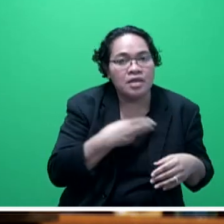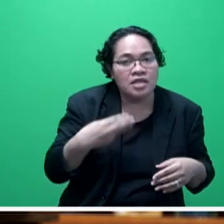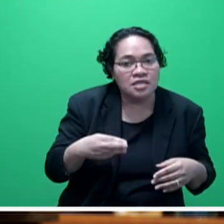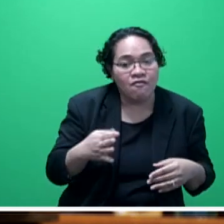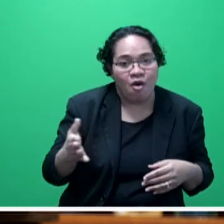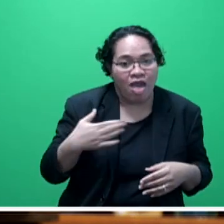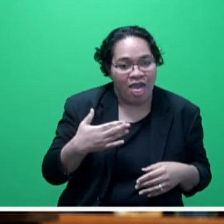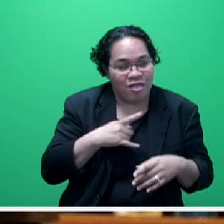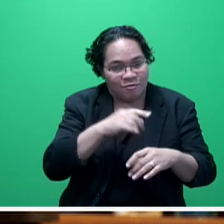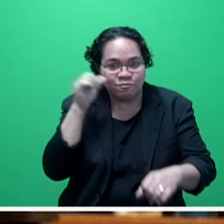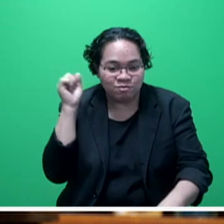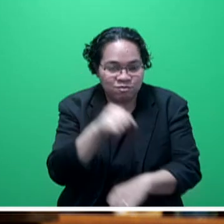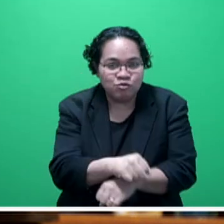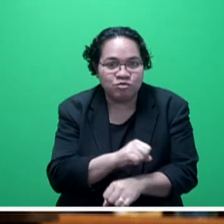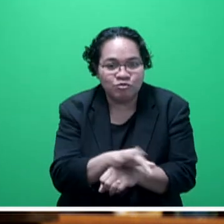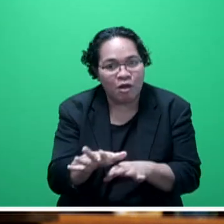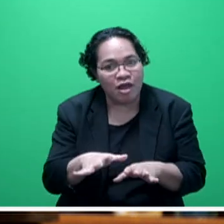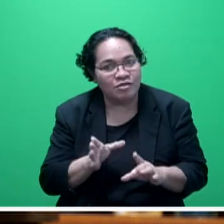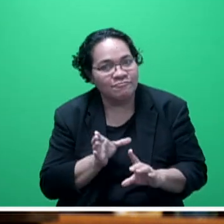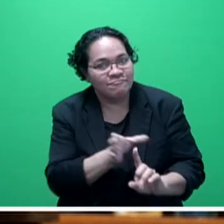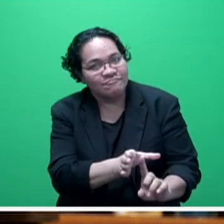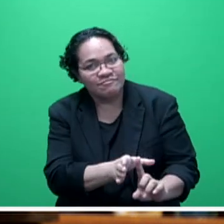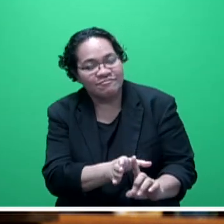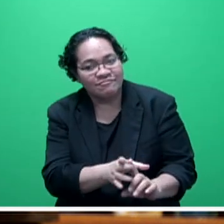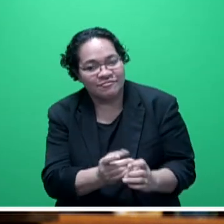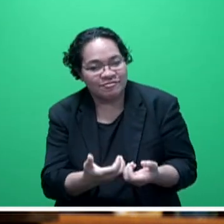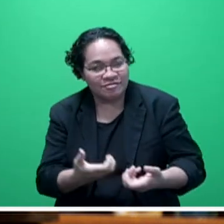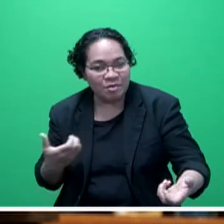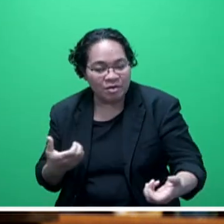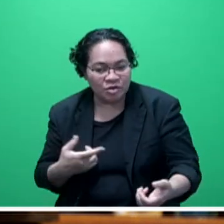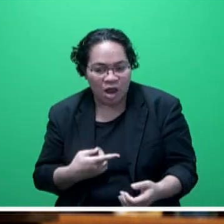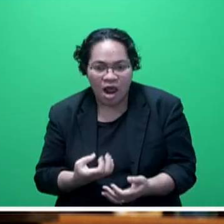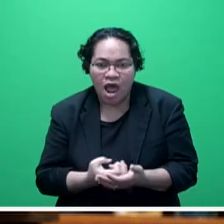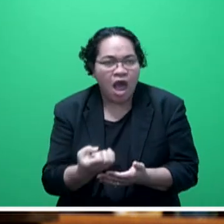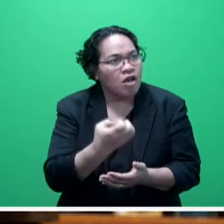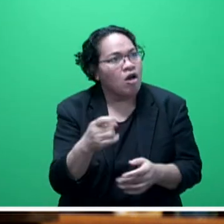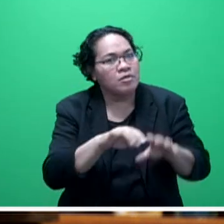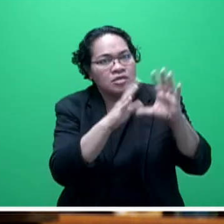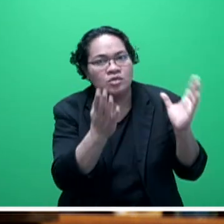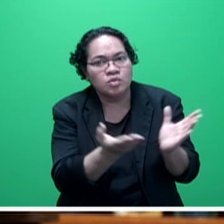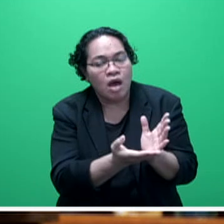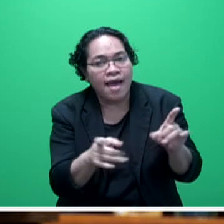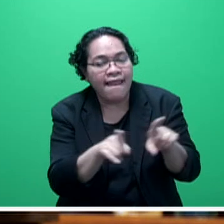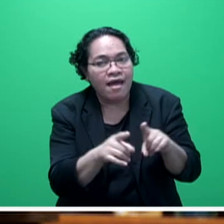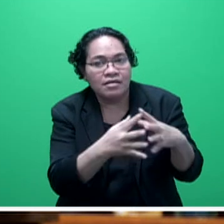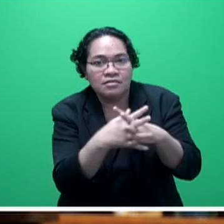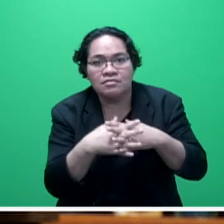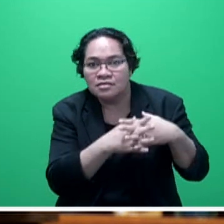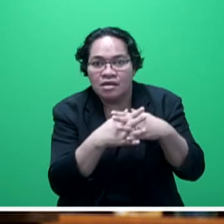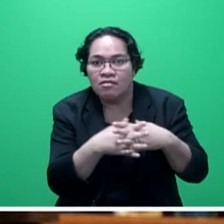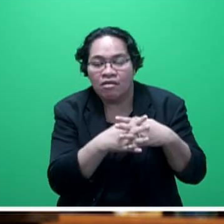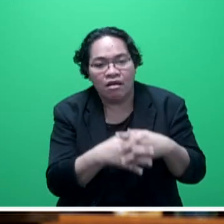of this virus. When economies and advanced medical technologies like the United States of